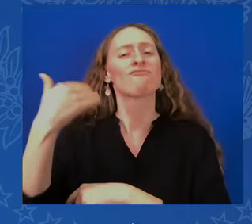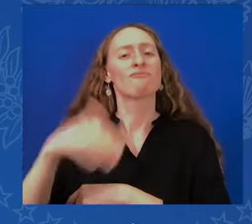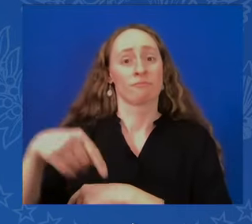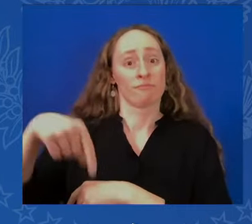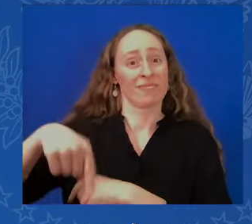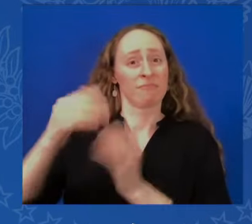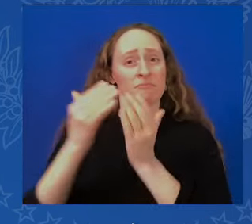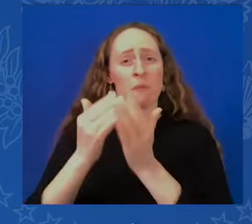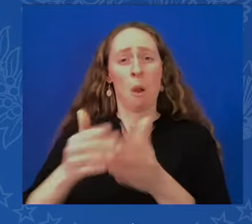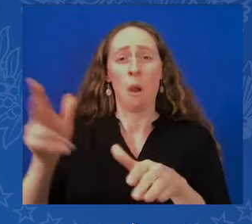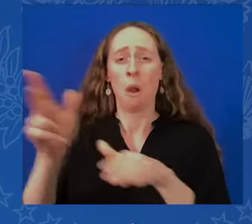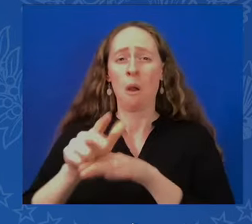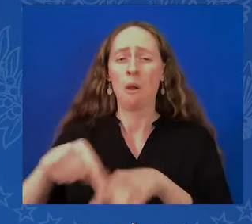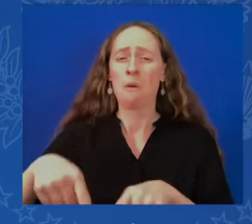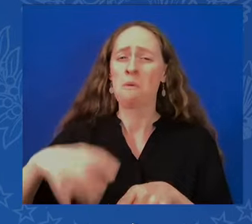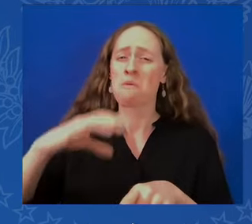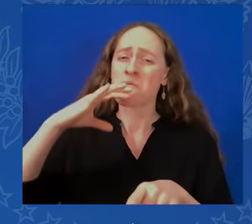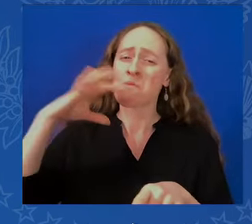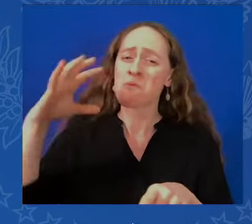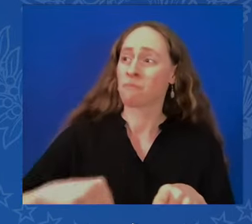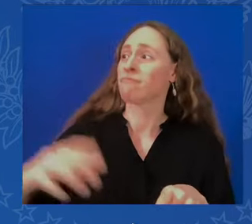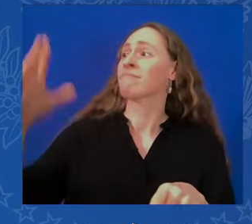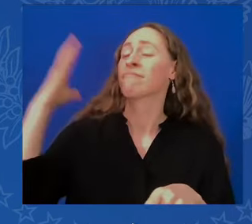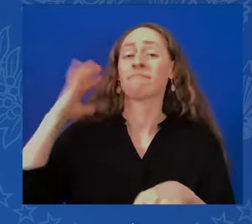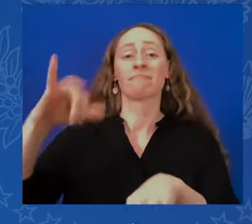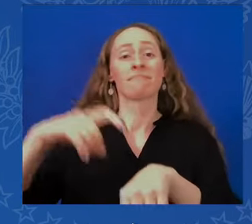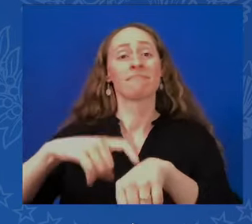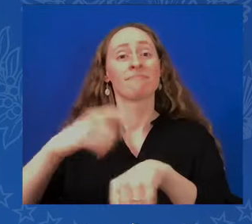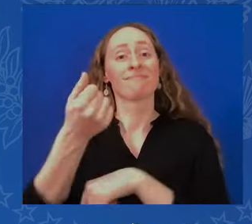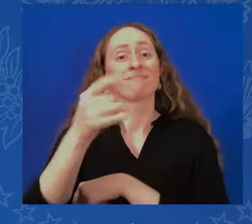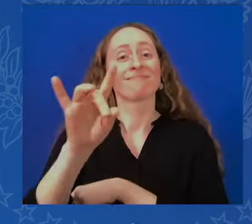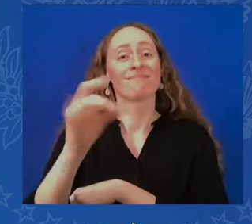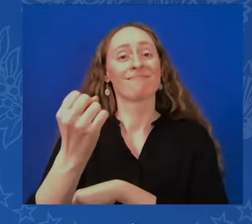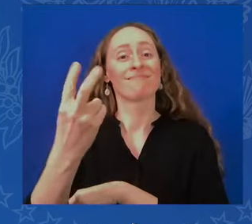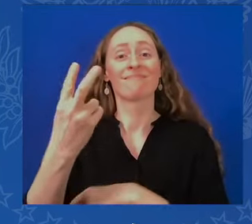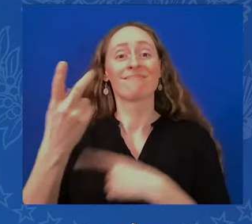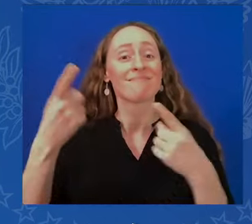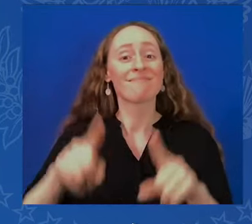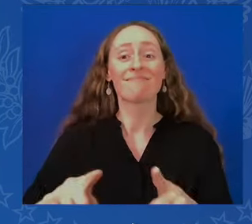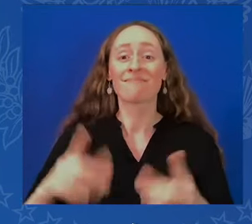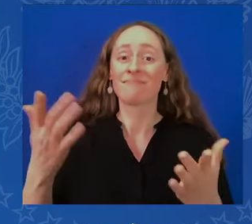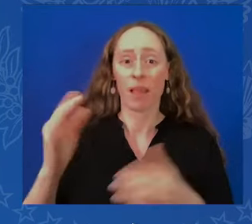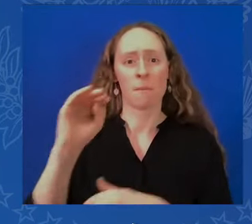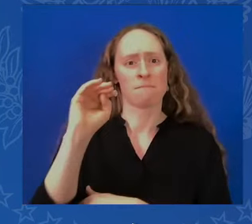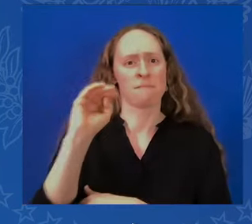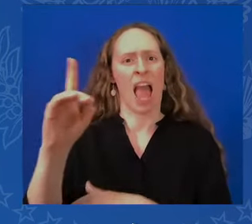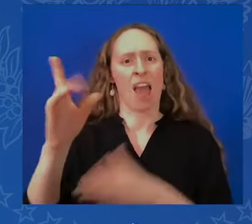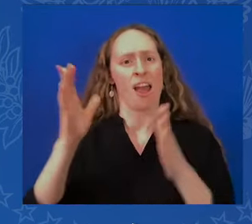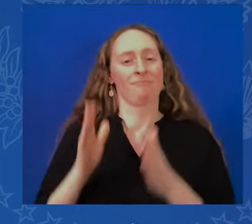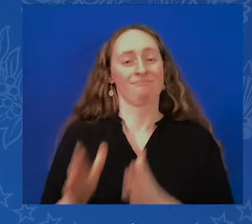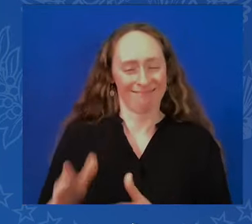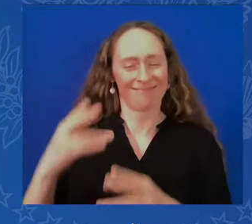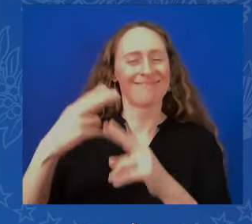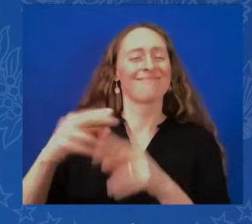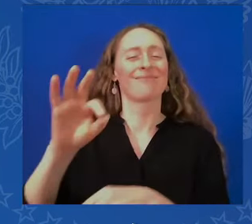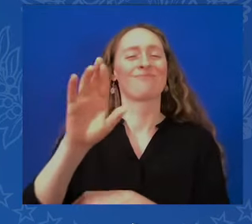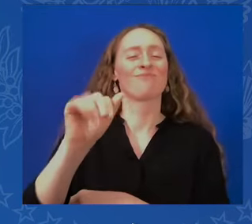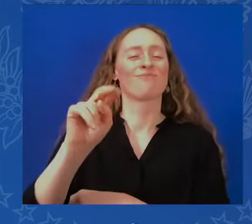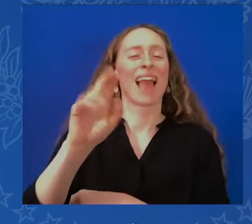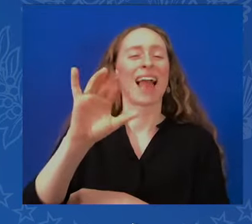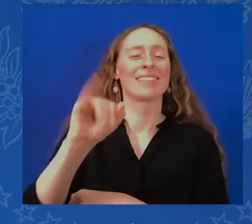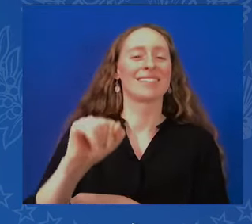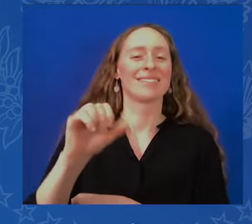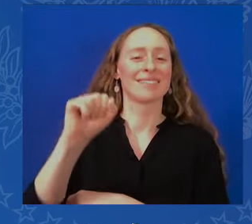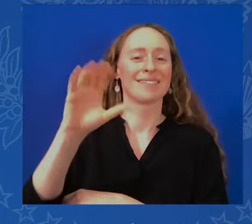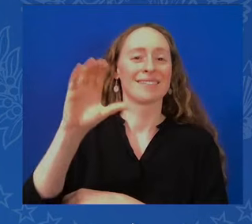Key, to whom the bridge was named after, sat in a boat in this very harbor, and he watched the British troops launch